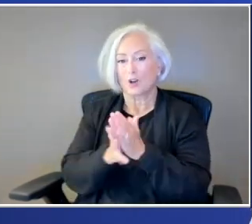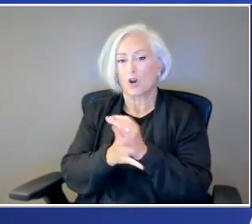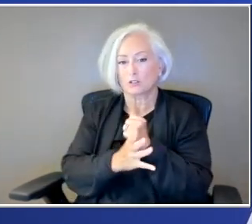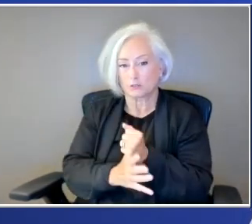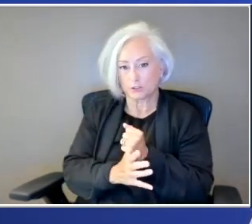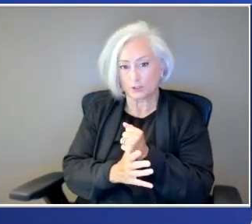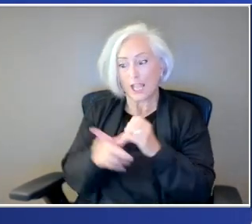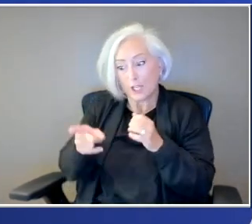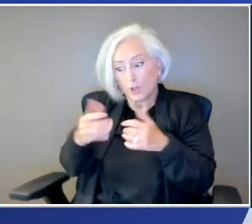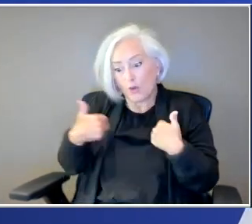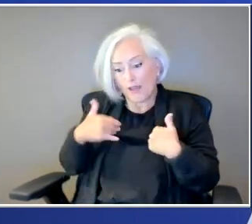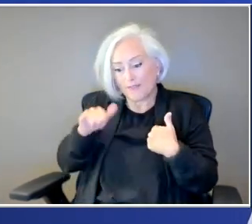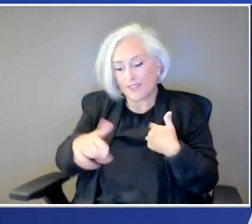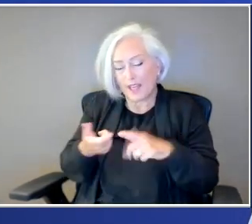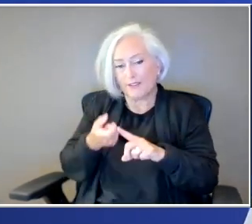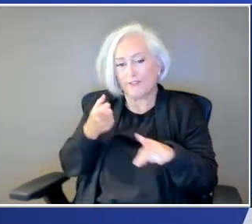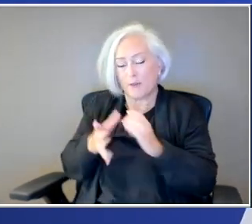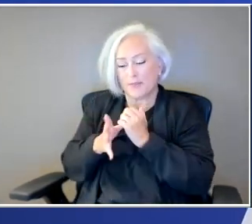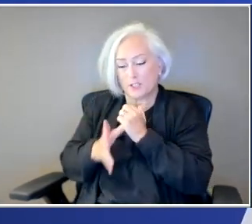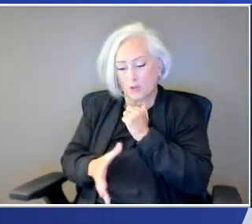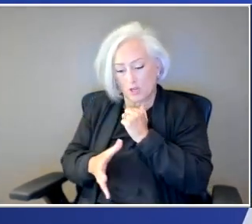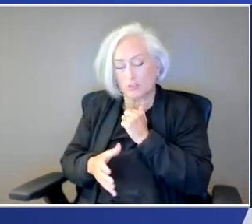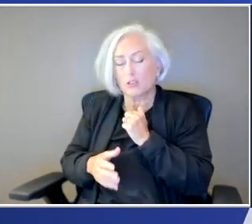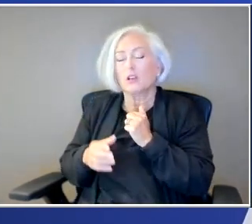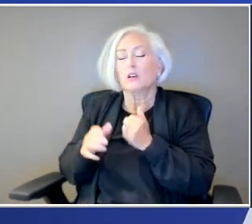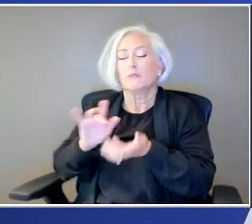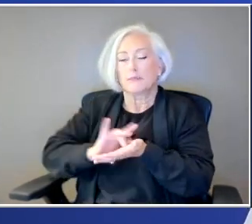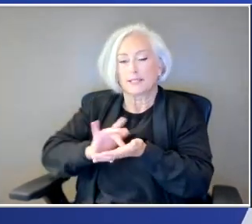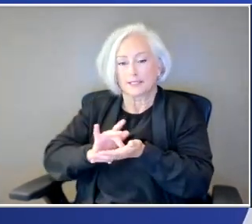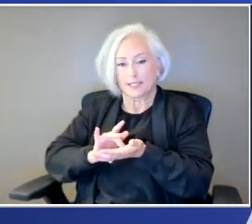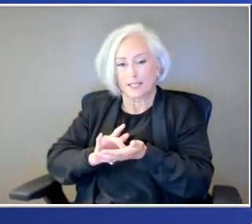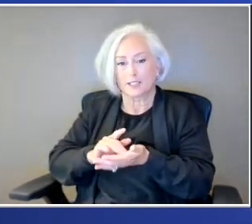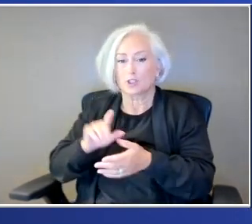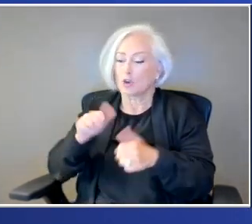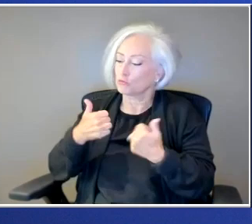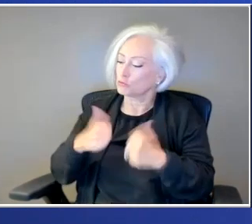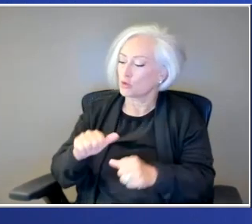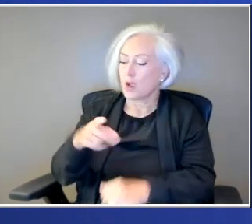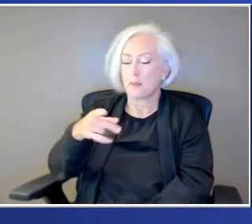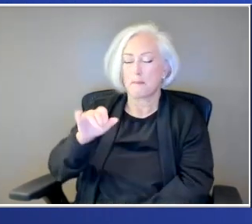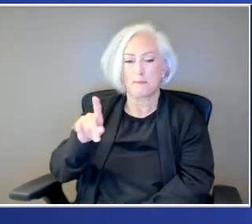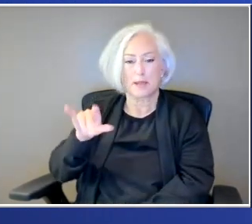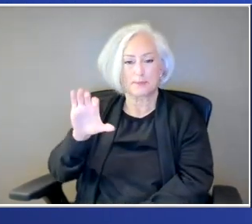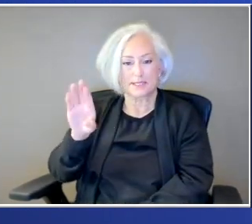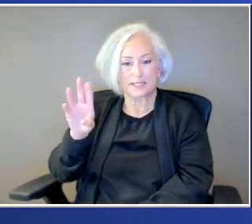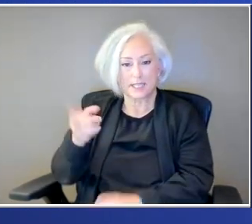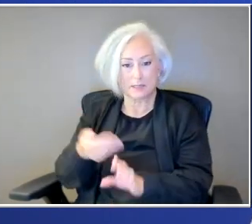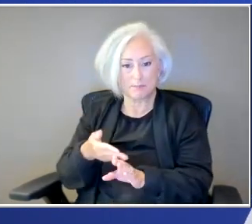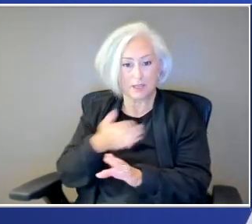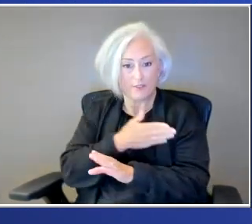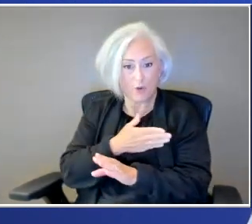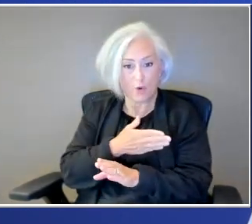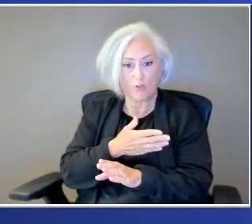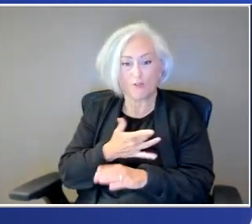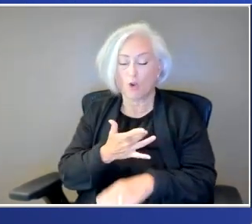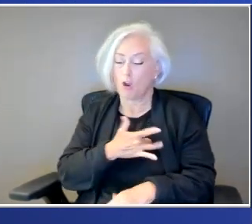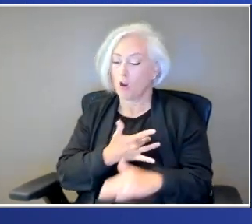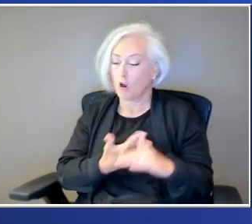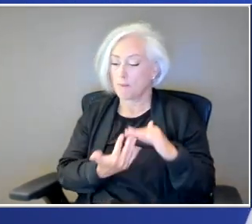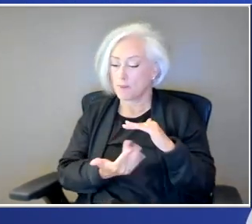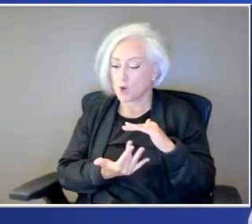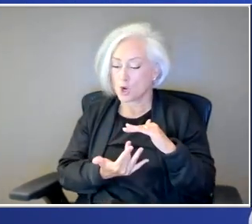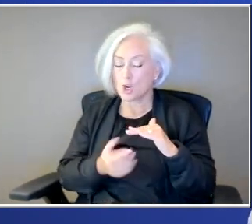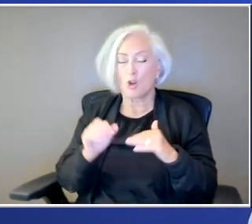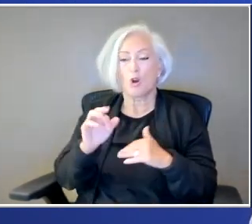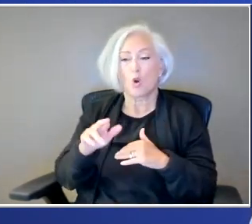then it just really worsens that. So often I'll say try a little bit of Pepcid. We'll either try Pepcid before, so a medication for heartburn, a couple days before, or